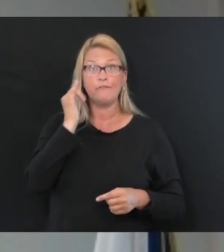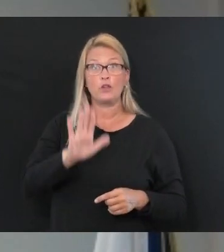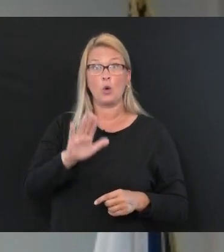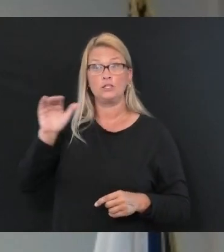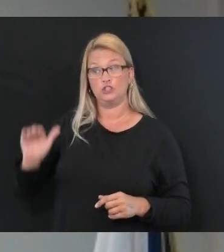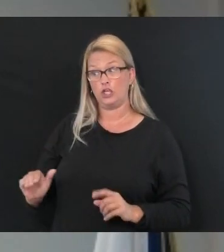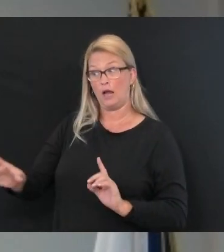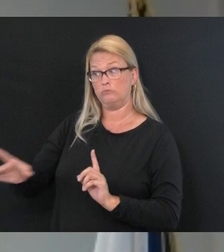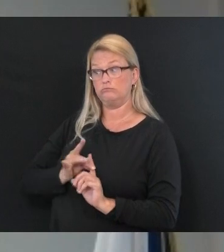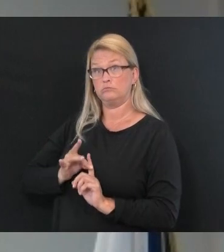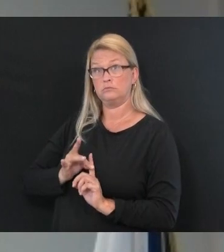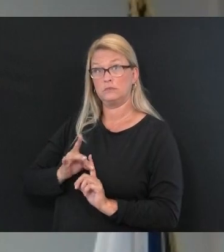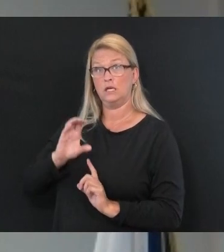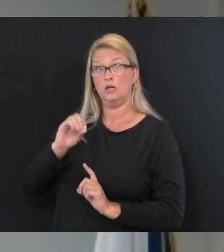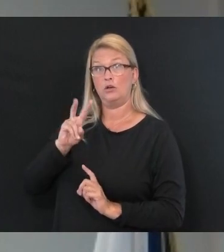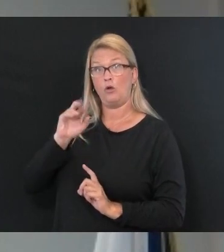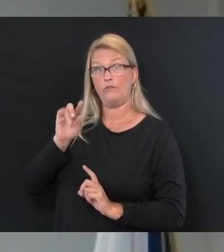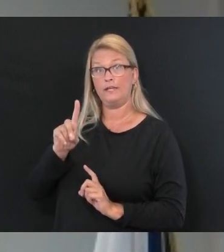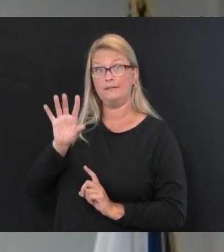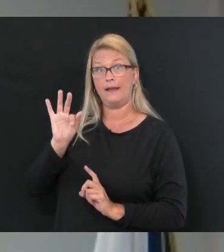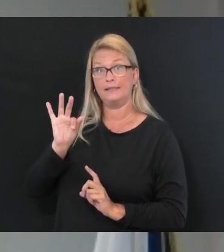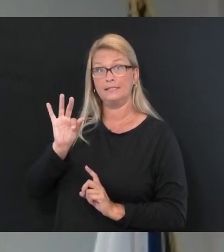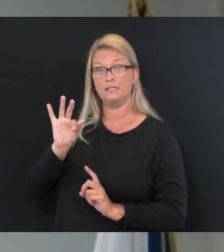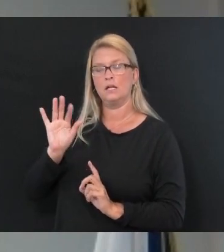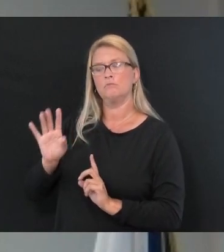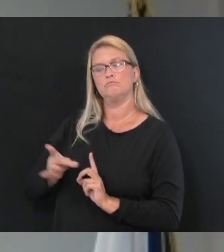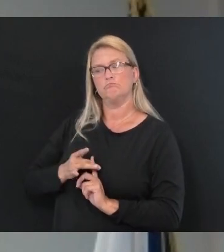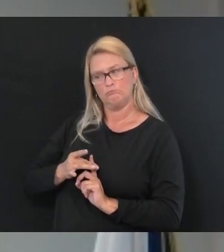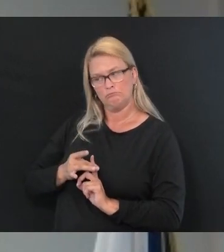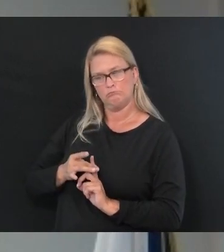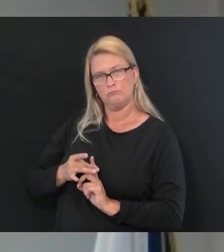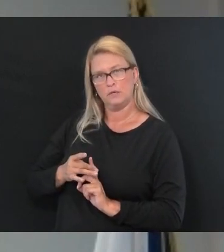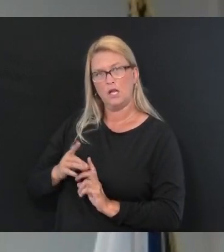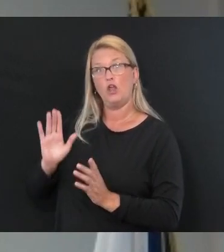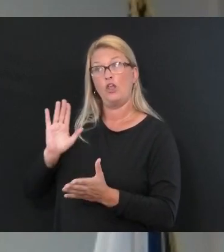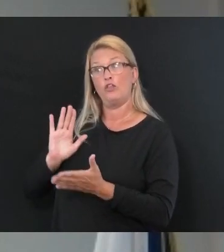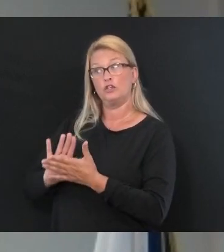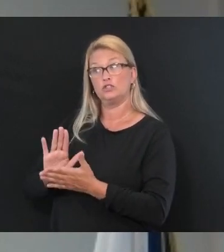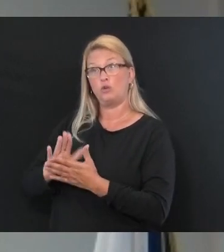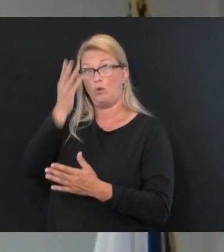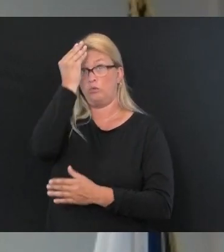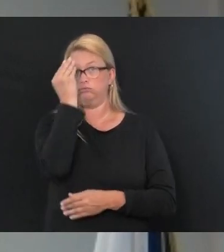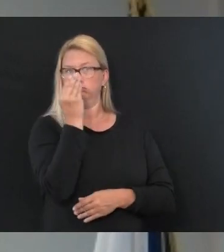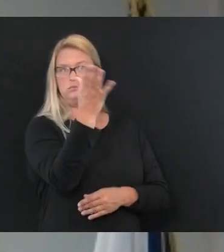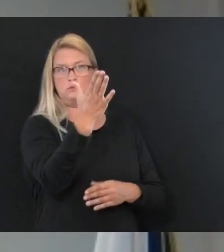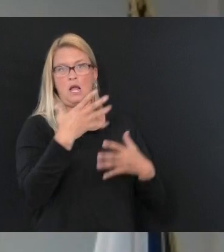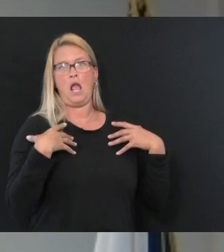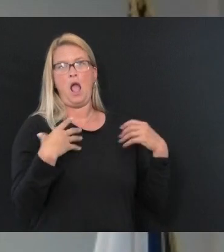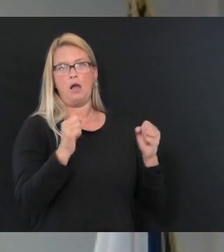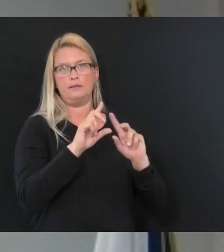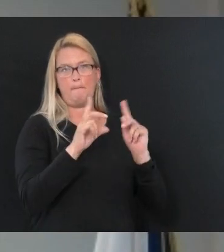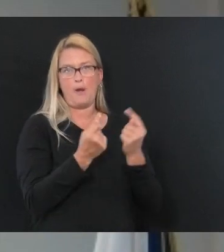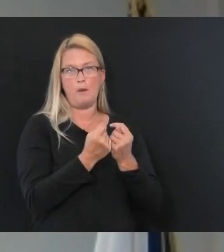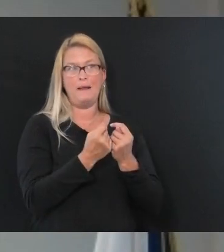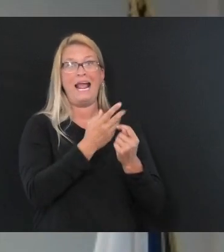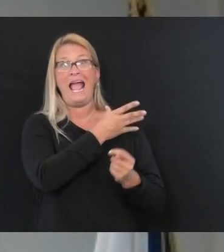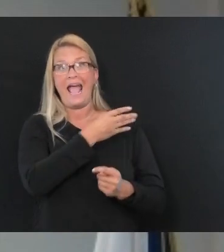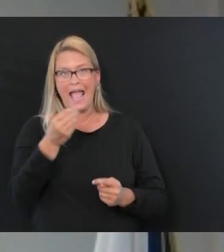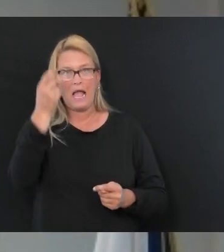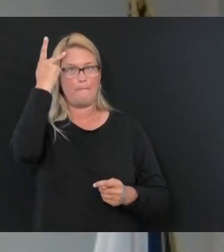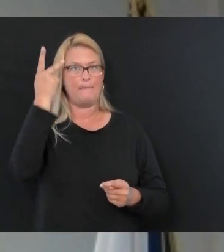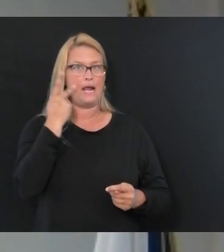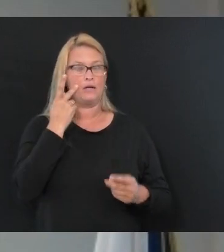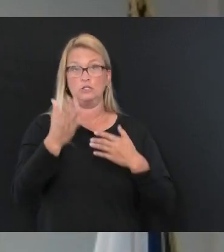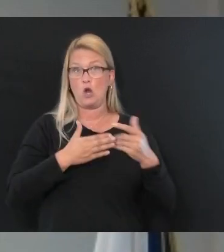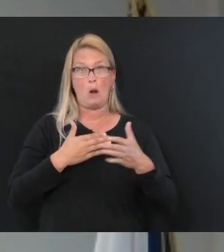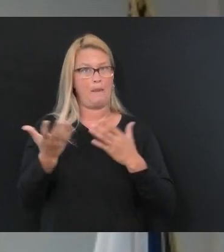while they're at school, the school will notify the local health department as well as the parent. The child, no matter what time of day